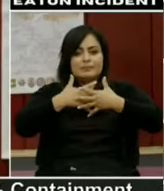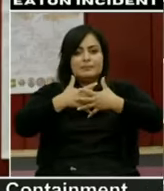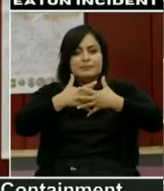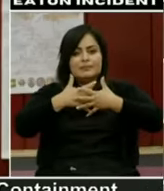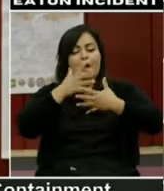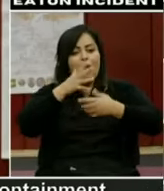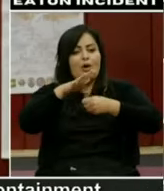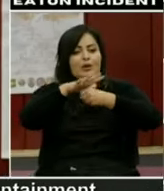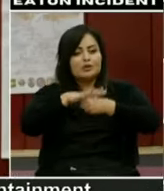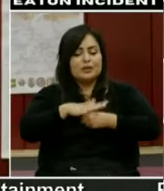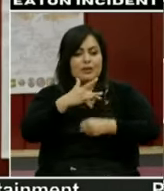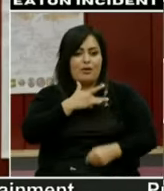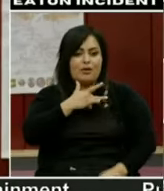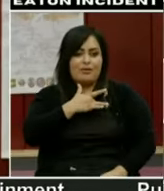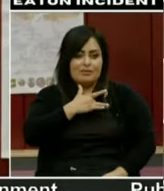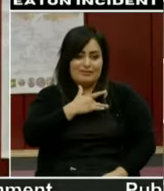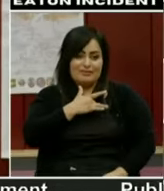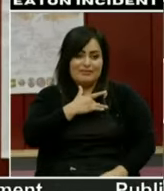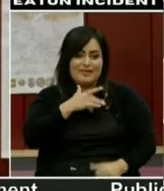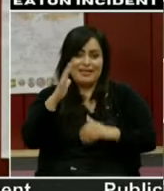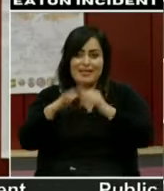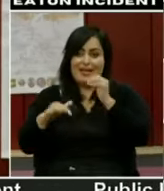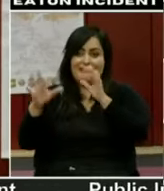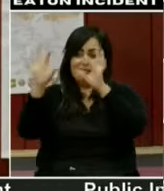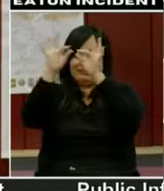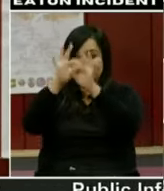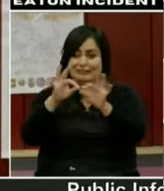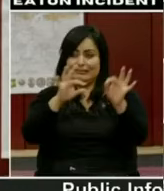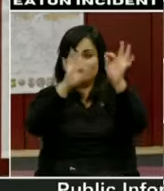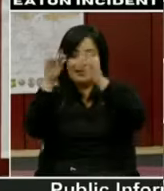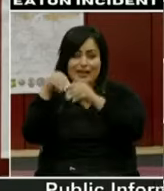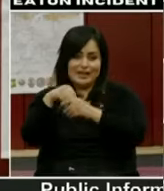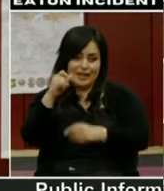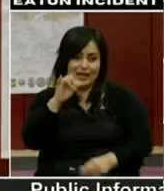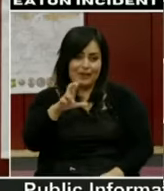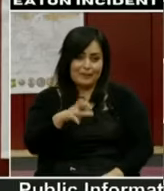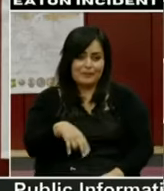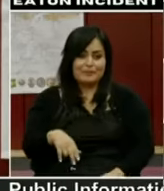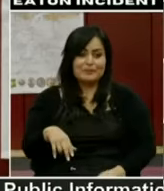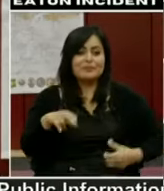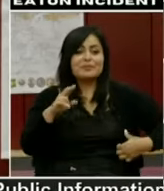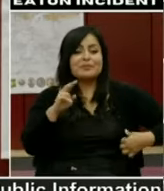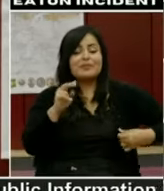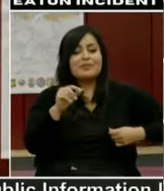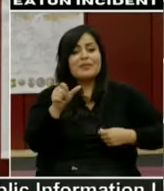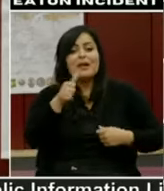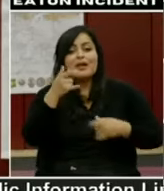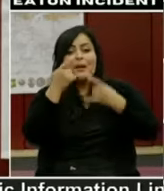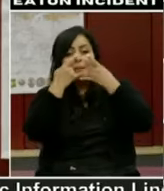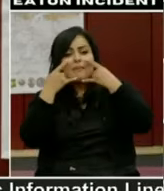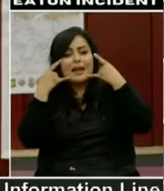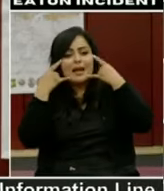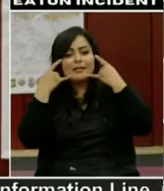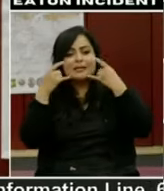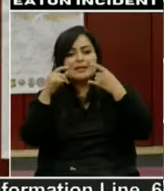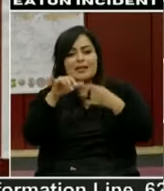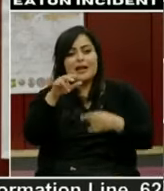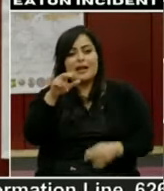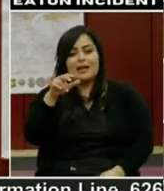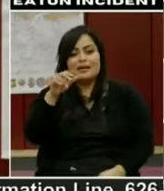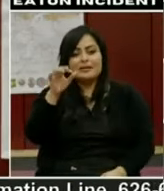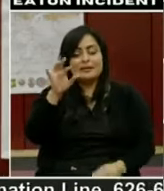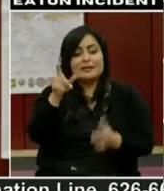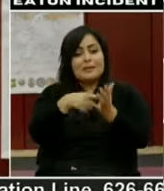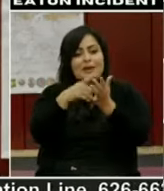more, stress sometimes than the particulates themselves. PM 2.5 is 70 times smaller than the size of your human